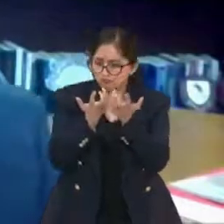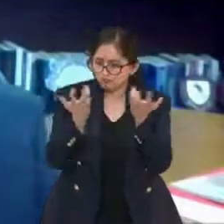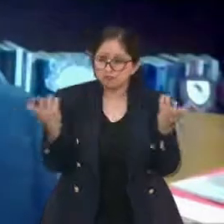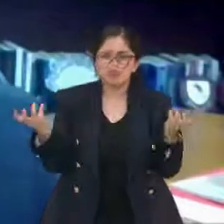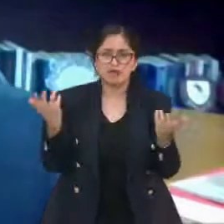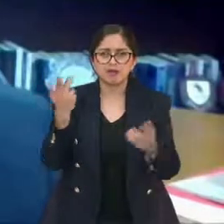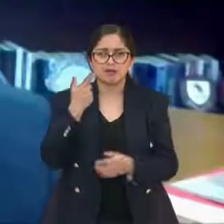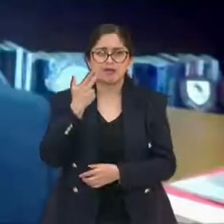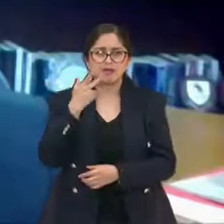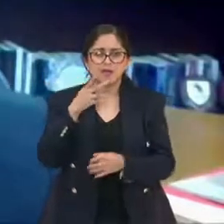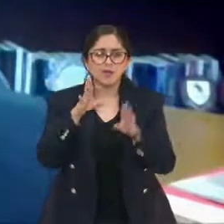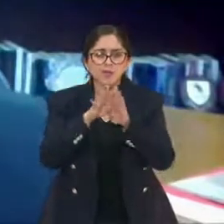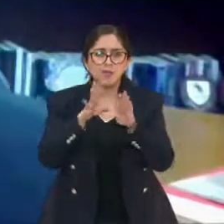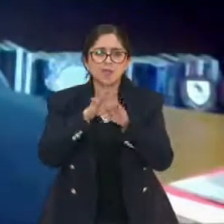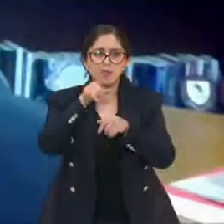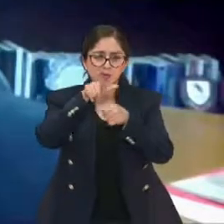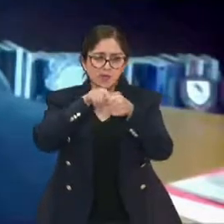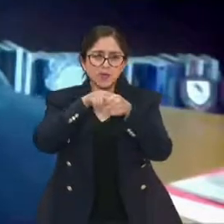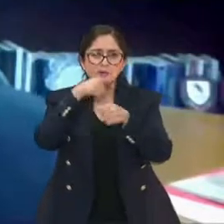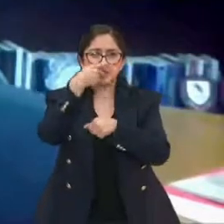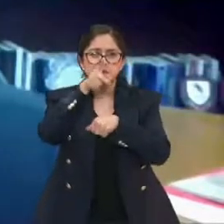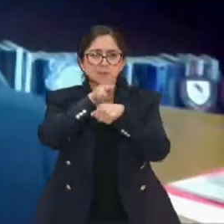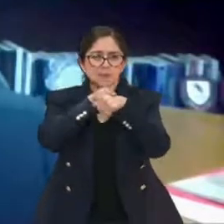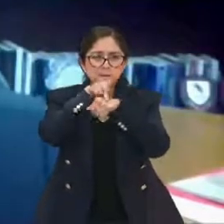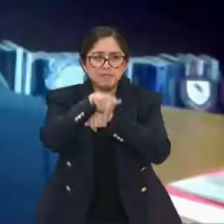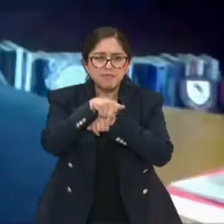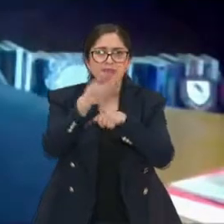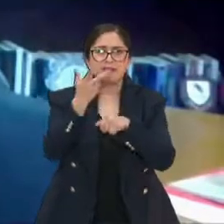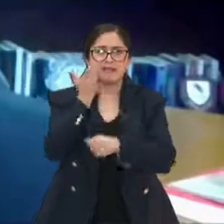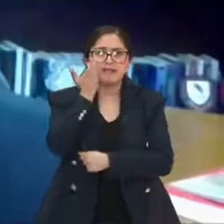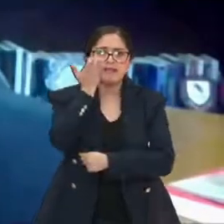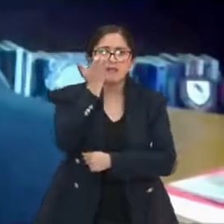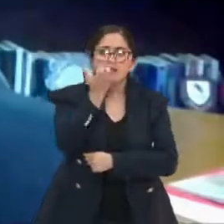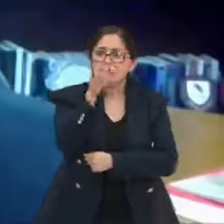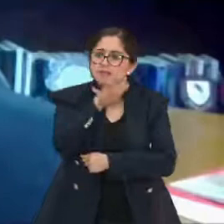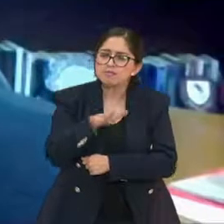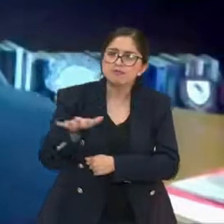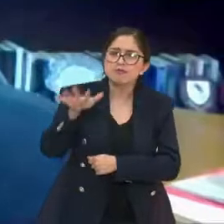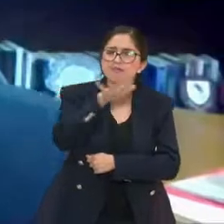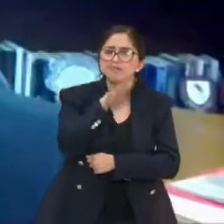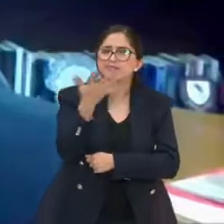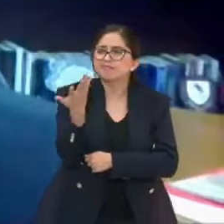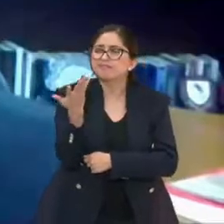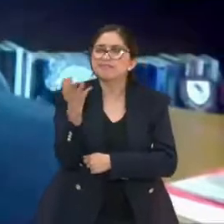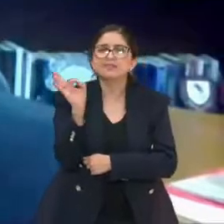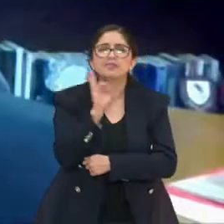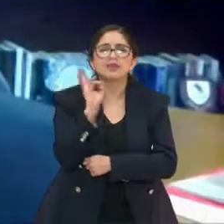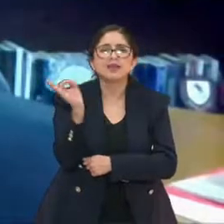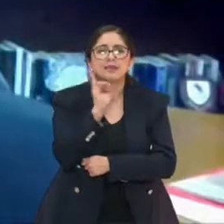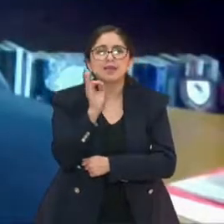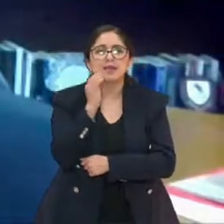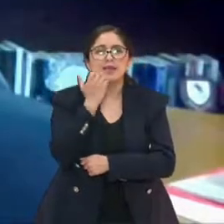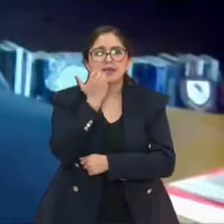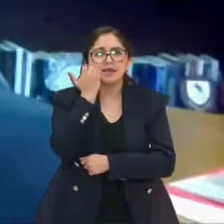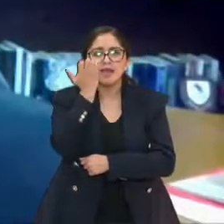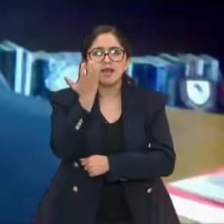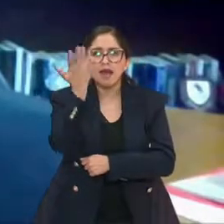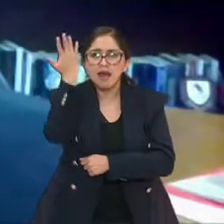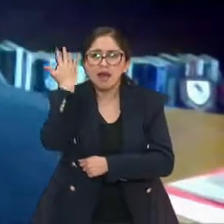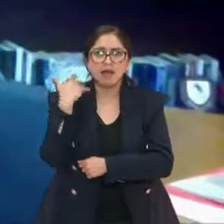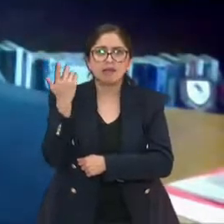population, the racial effect, and the